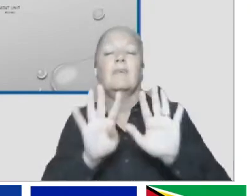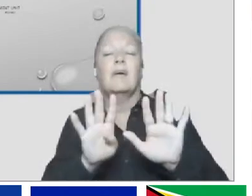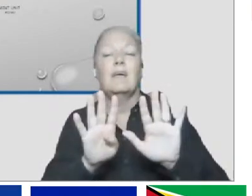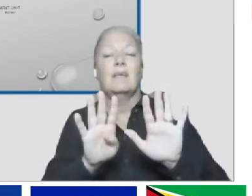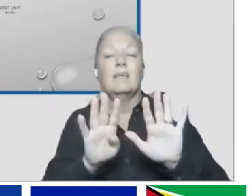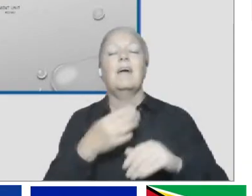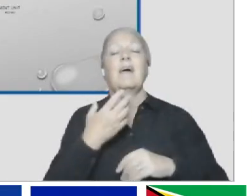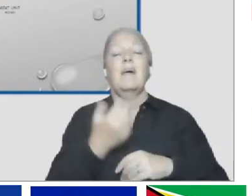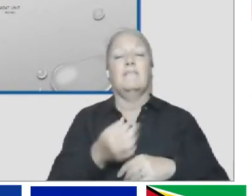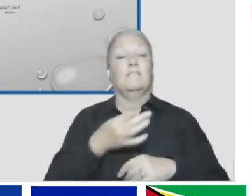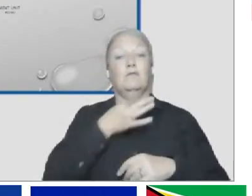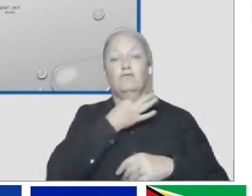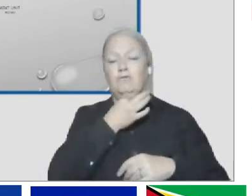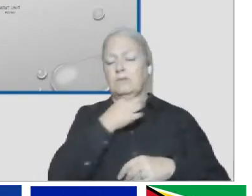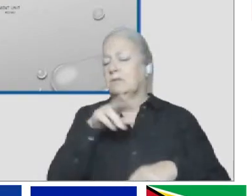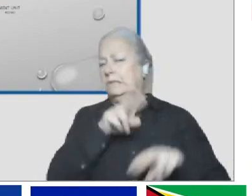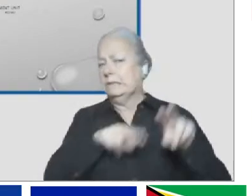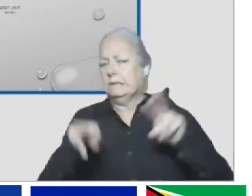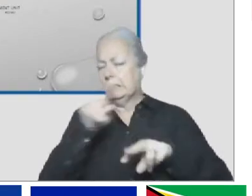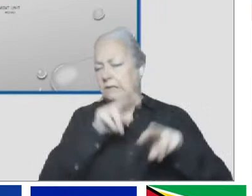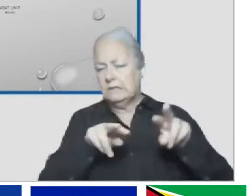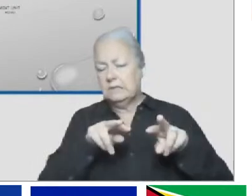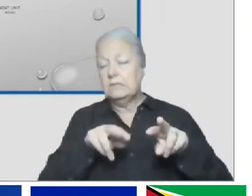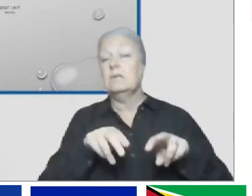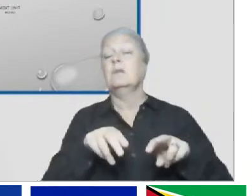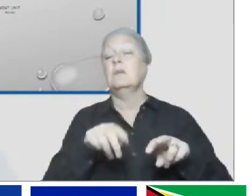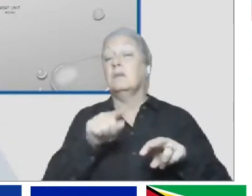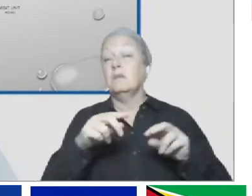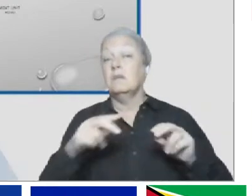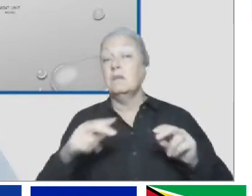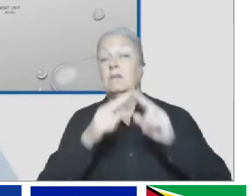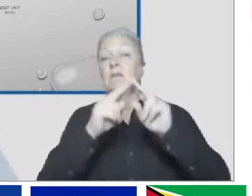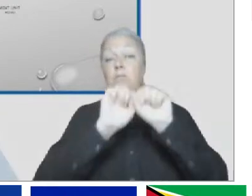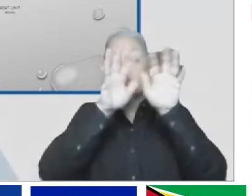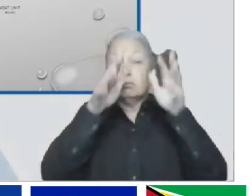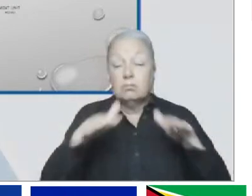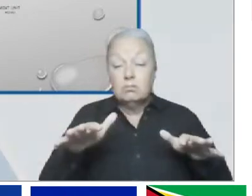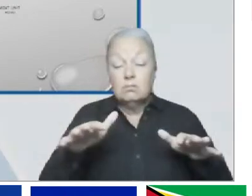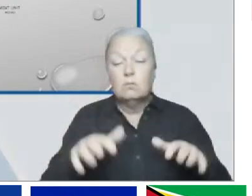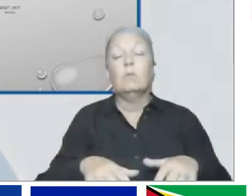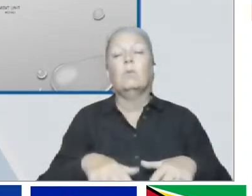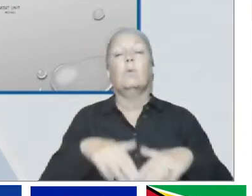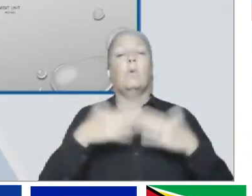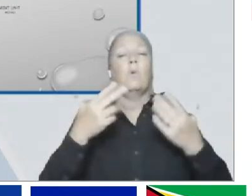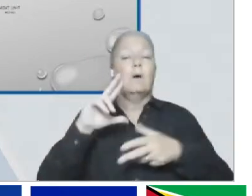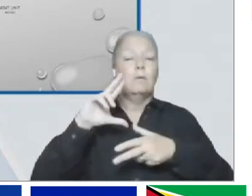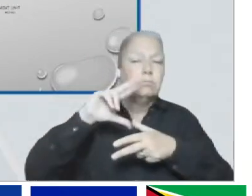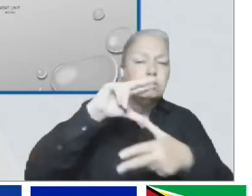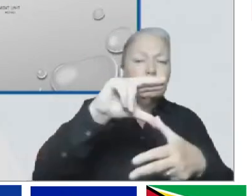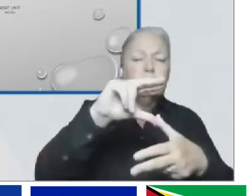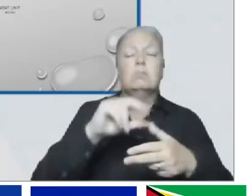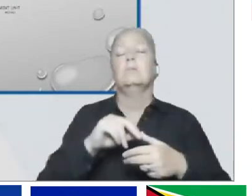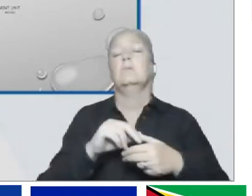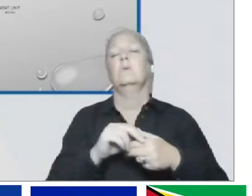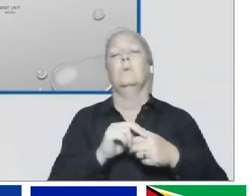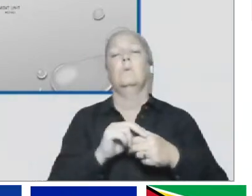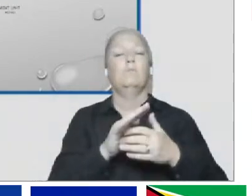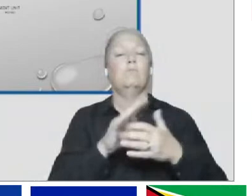volcanic eruption, hurricanes, and pandemic were listed among the moderate to high risk of occurring.